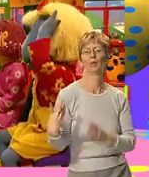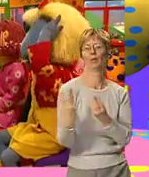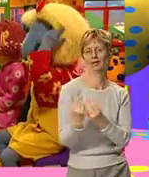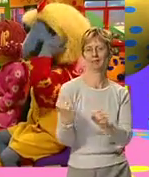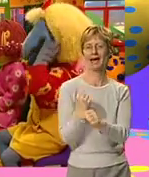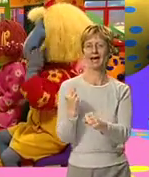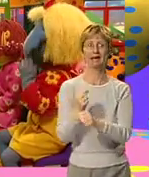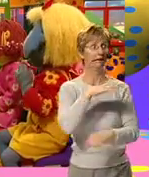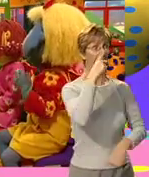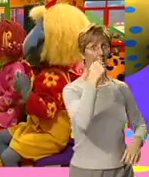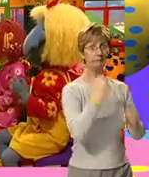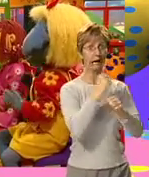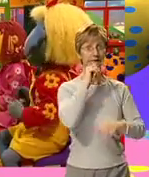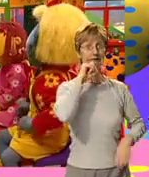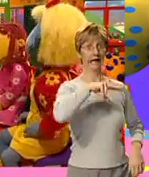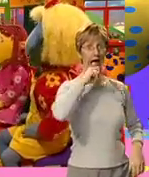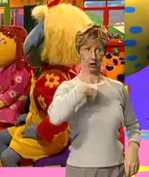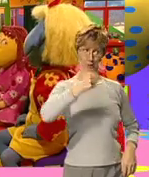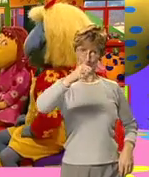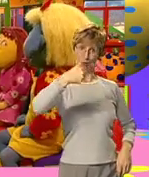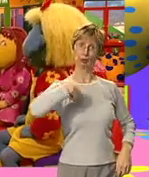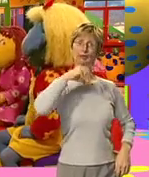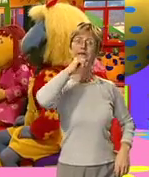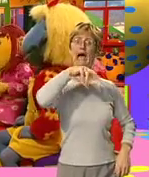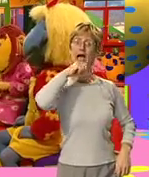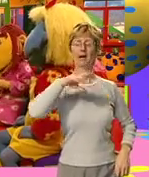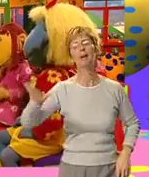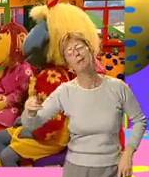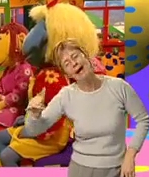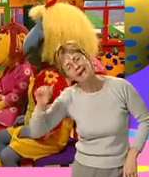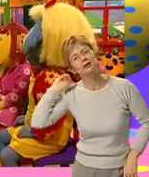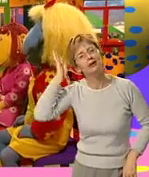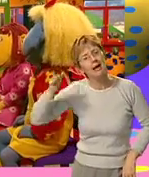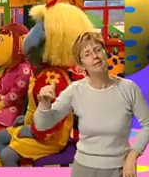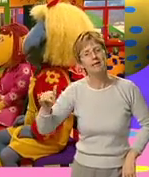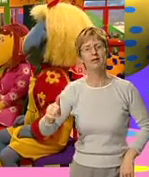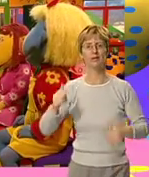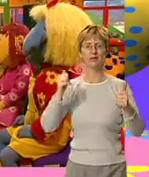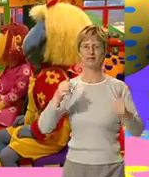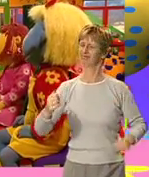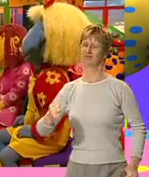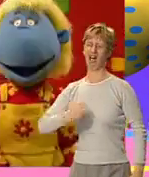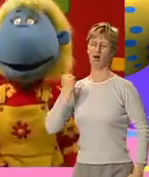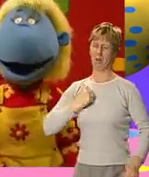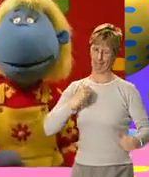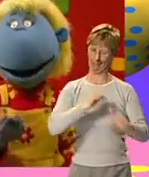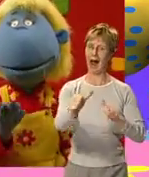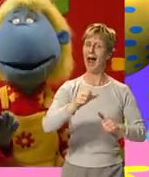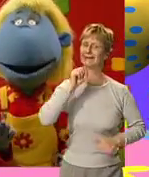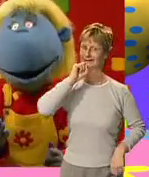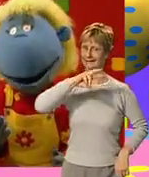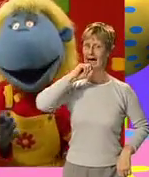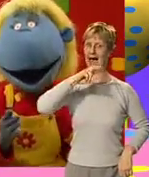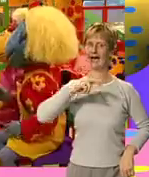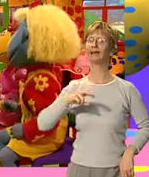be a snake? I'm good at snakes. Maybe, Jake. Maybe. Good. Ours will be the best. Judy, will you